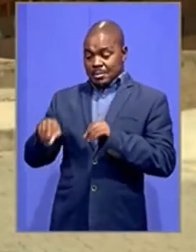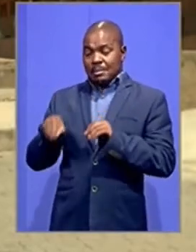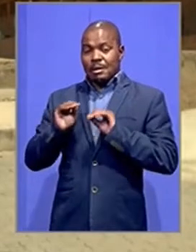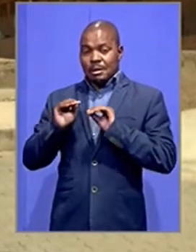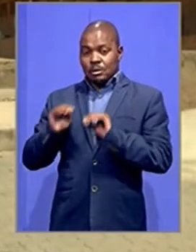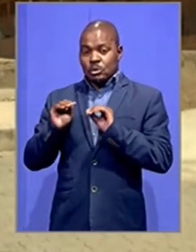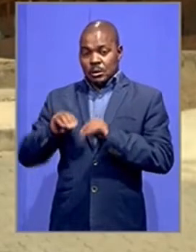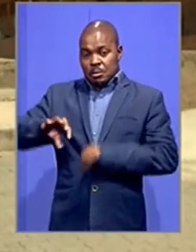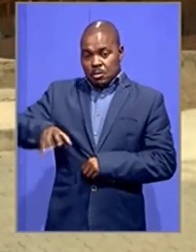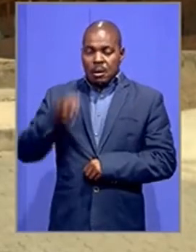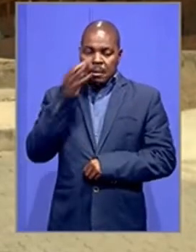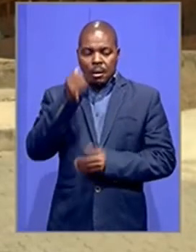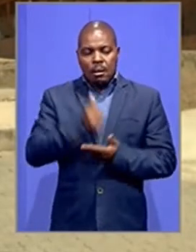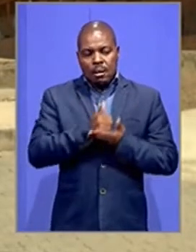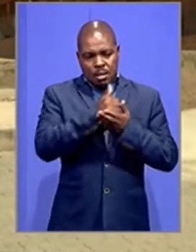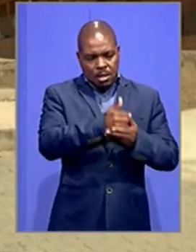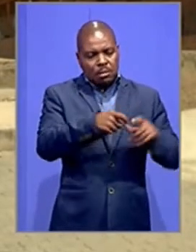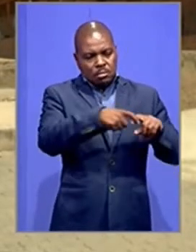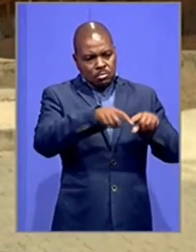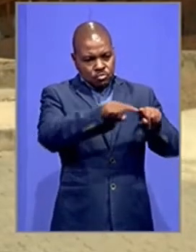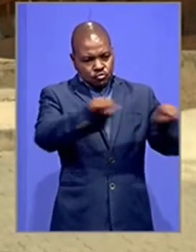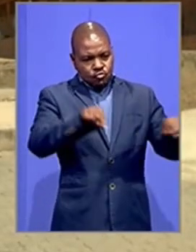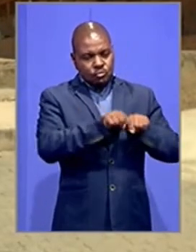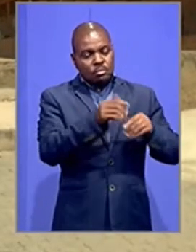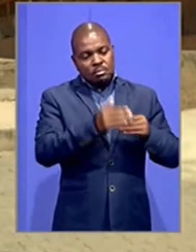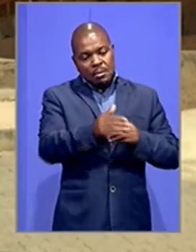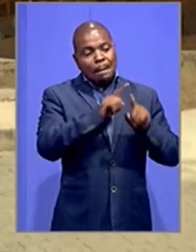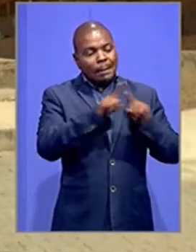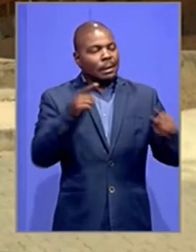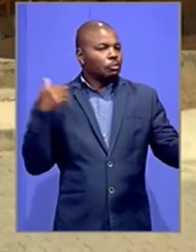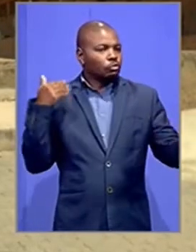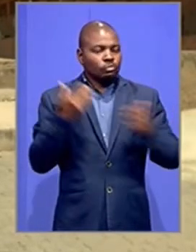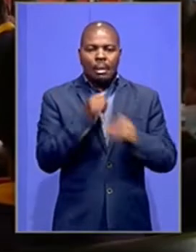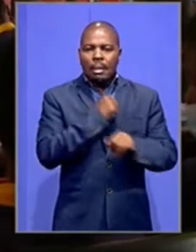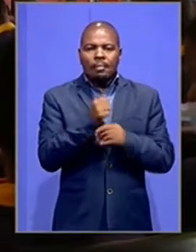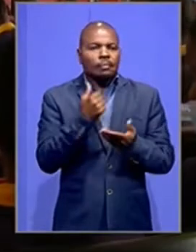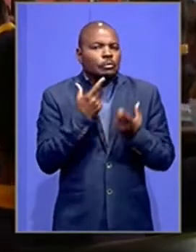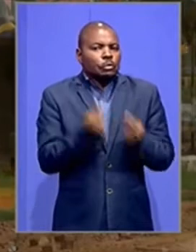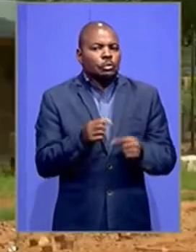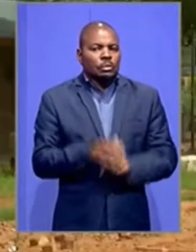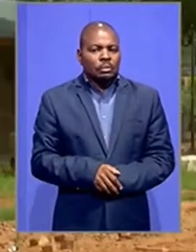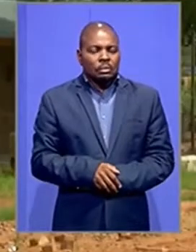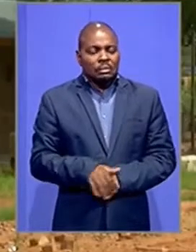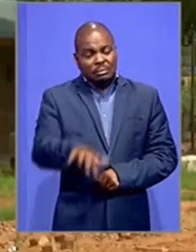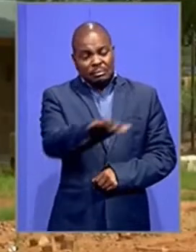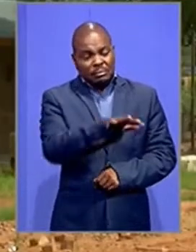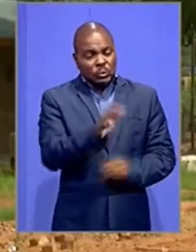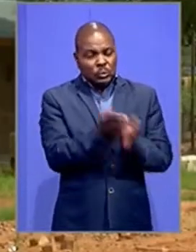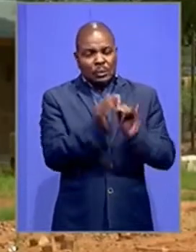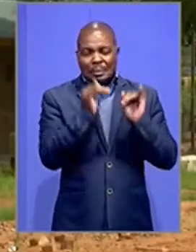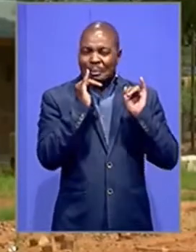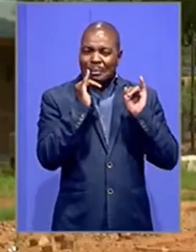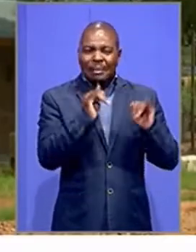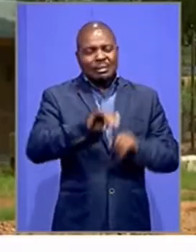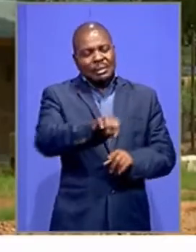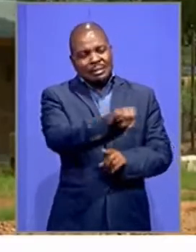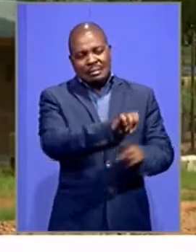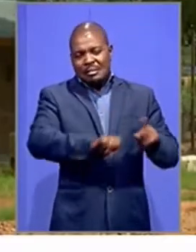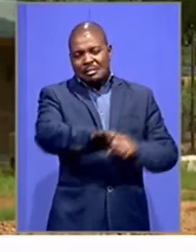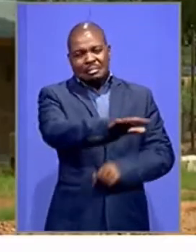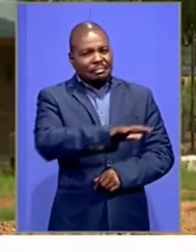ka diphaposi tsa mothale ono mme ga le se le dire jalo. It's very, very, very bad condition in this school. Ke seemo se